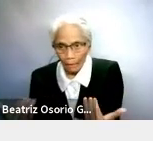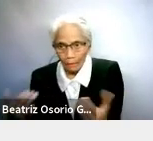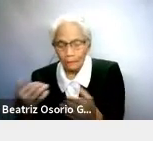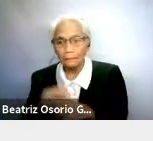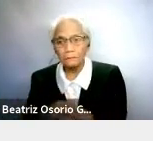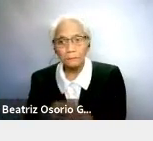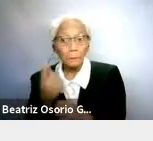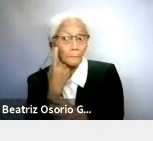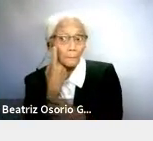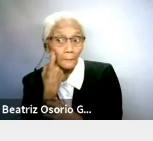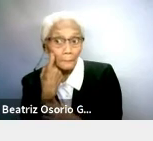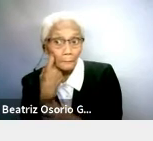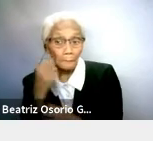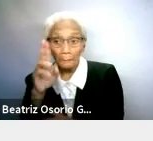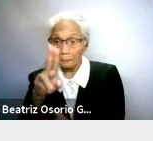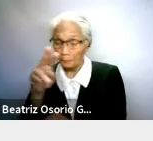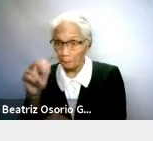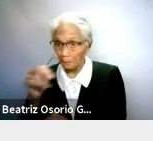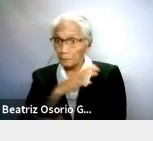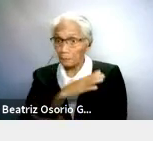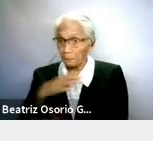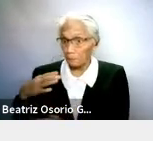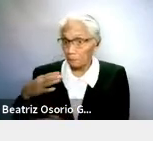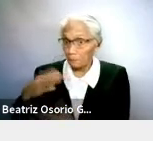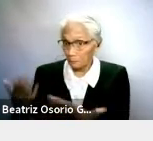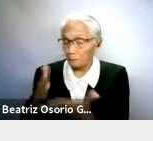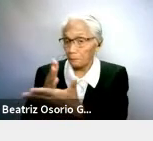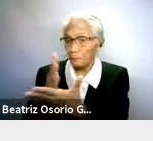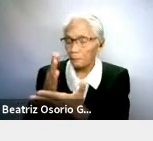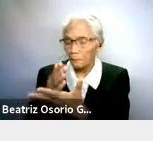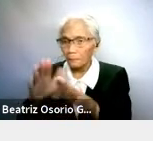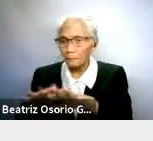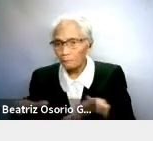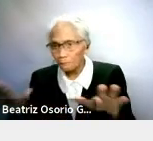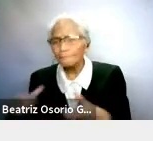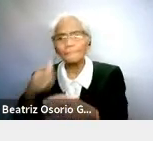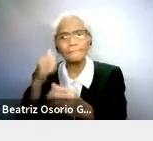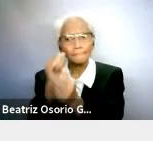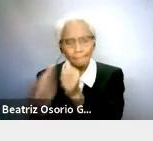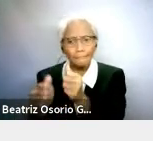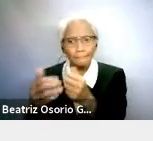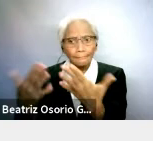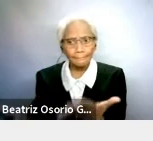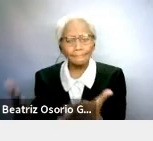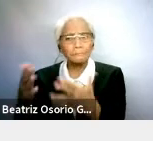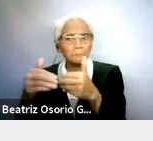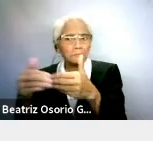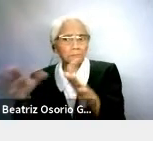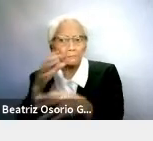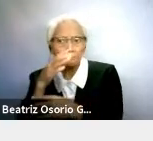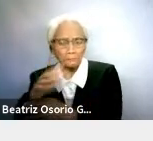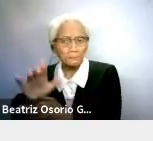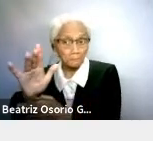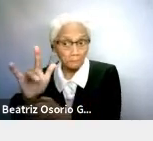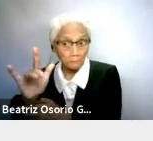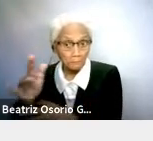Recently, the United Nations Committee on the Rights of the Child approved General Comment No. 25. Emphasis has been placed